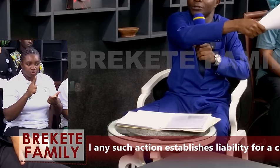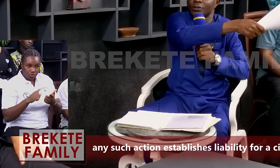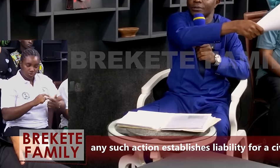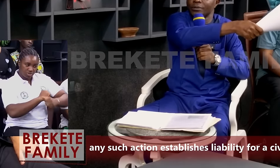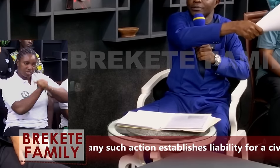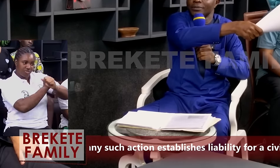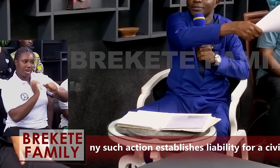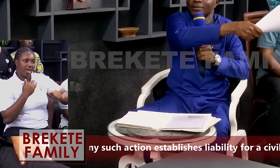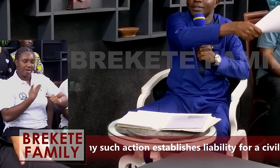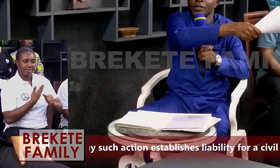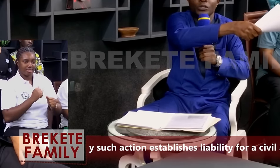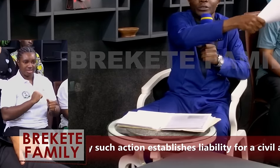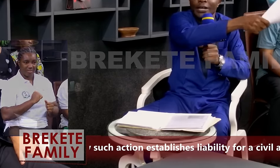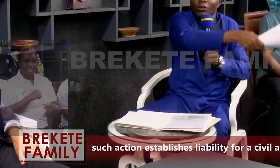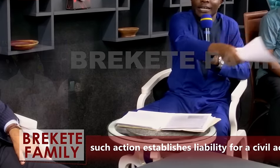Daily Trust.